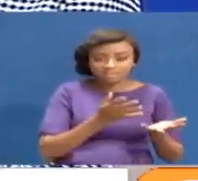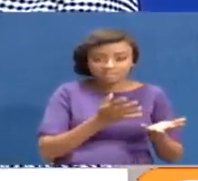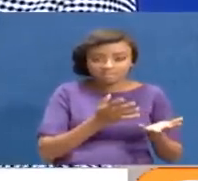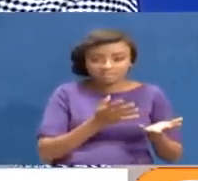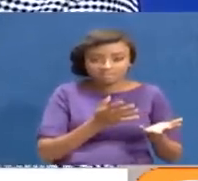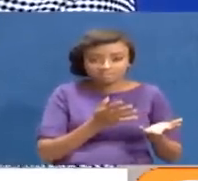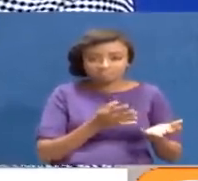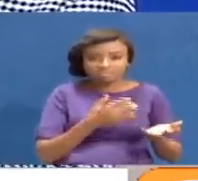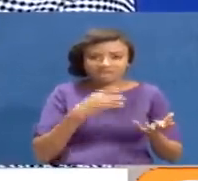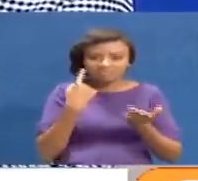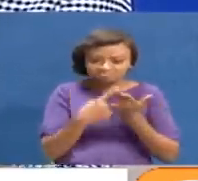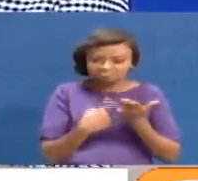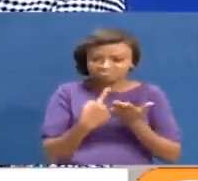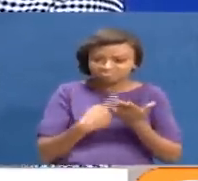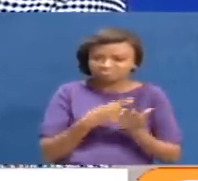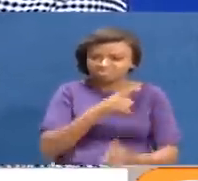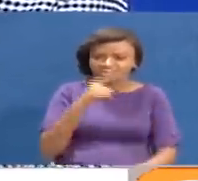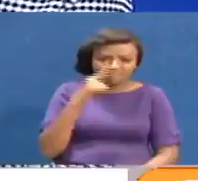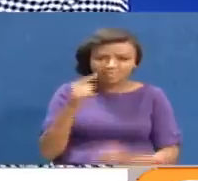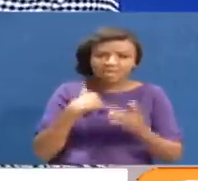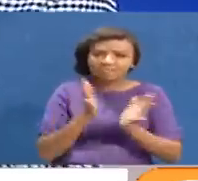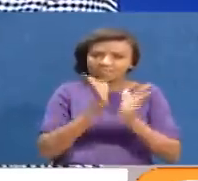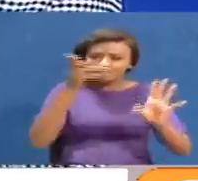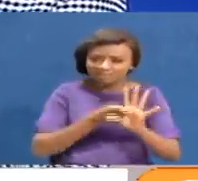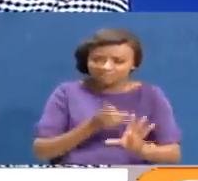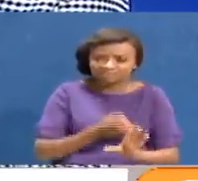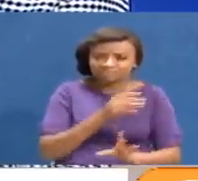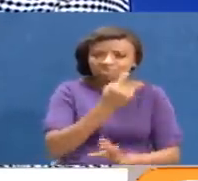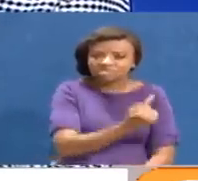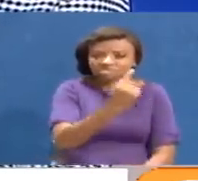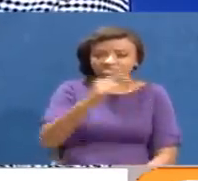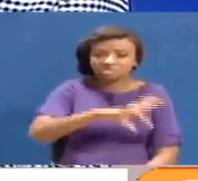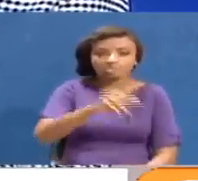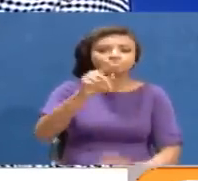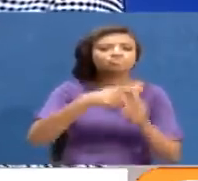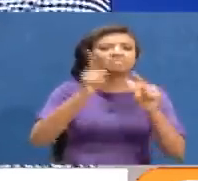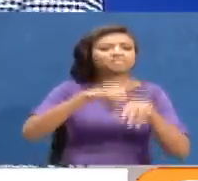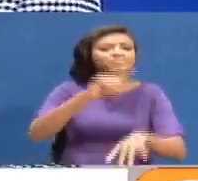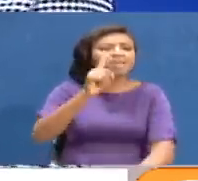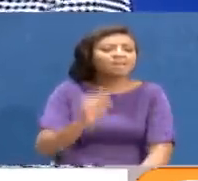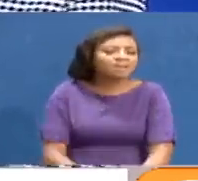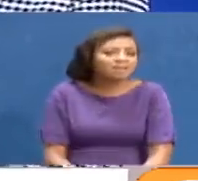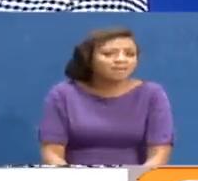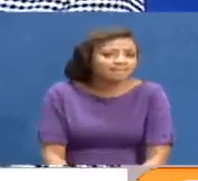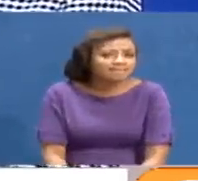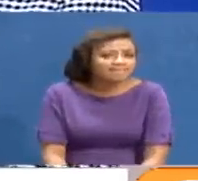counties, there will be lots of debate at the county level. There will be public participation at each of the counties. So when are you starting the collection of signatures